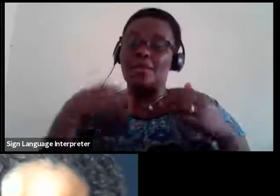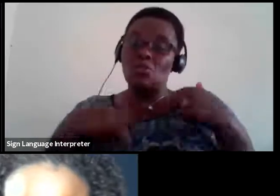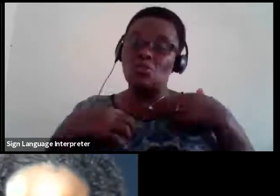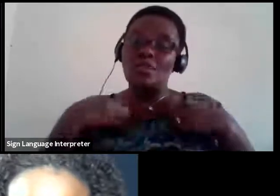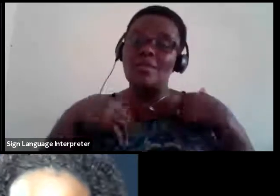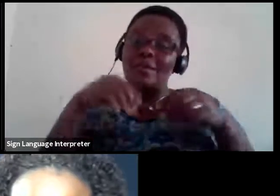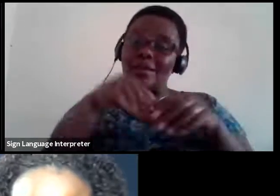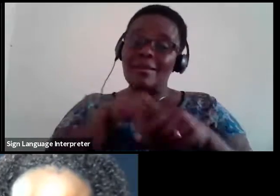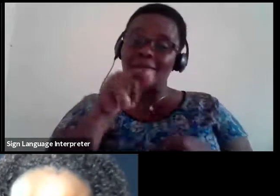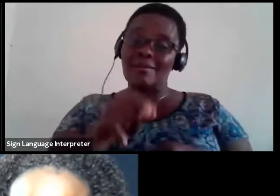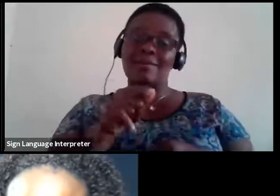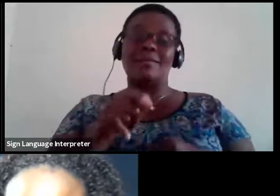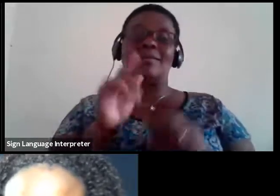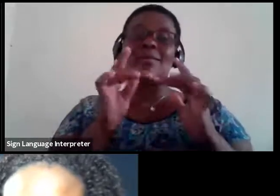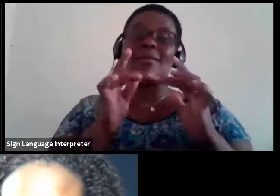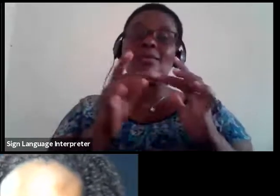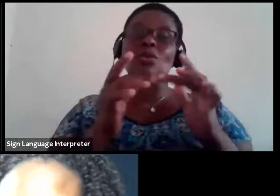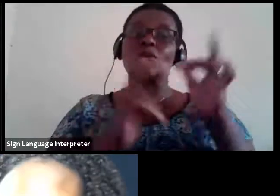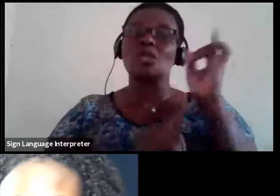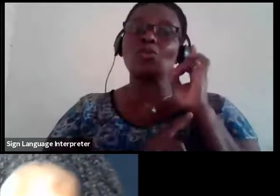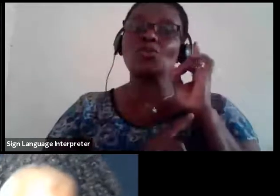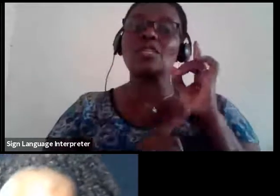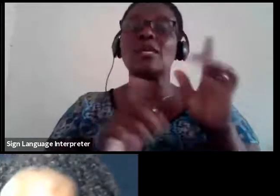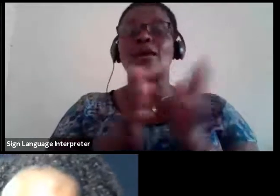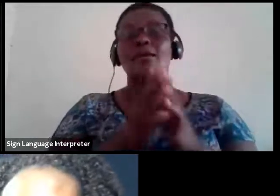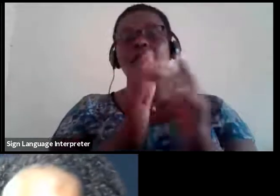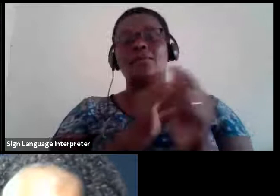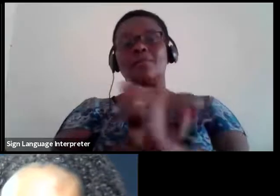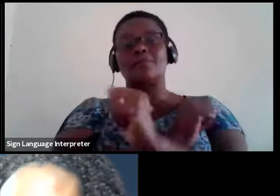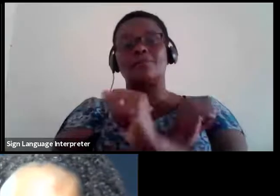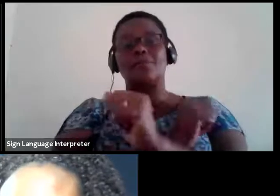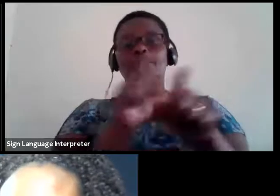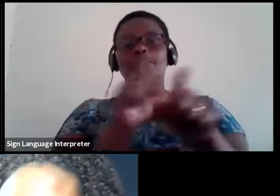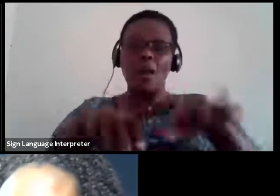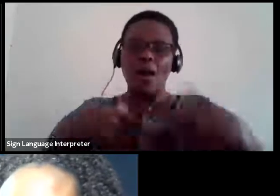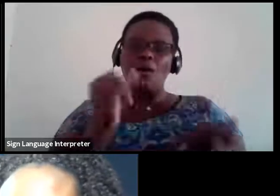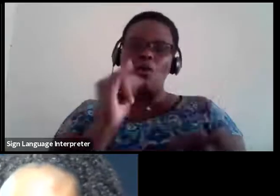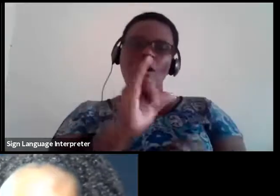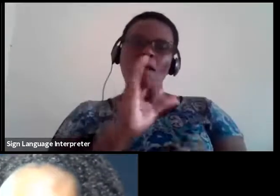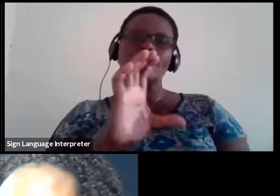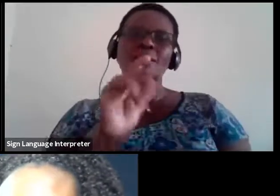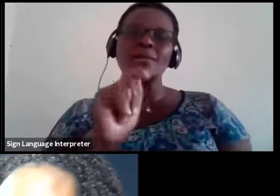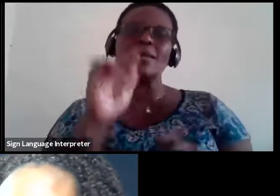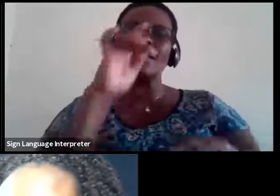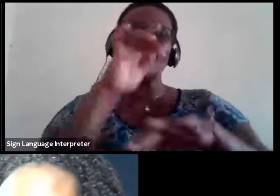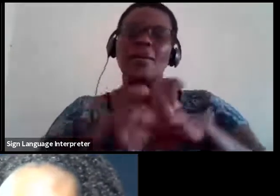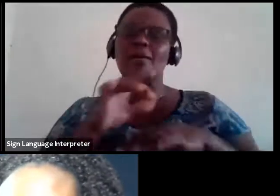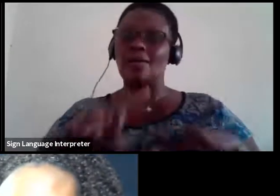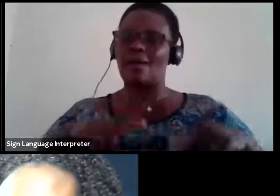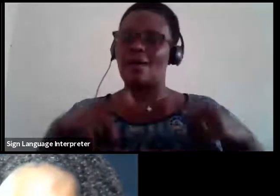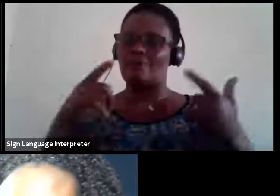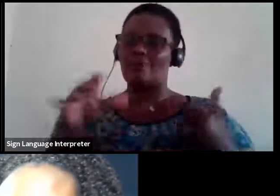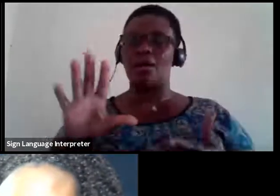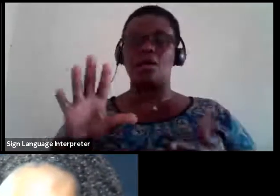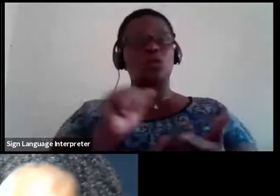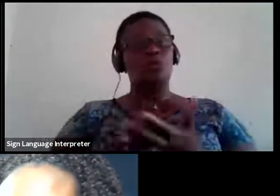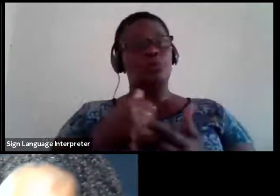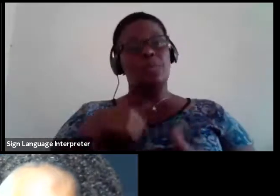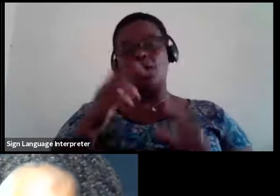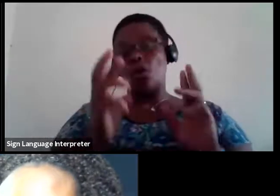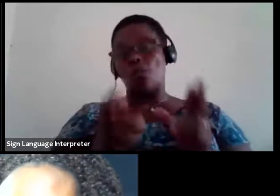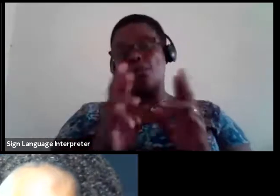in digital security and safety and how ICTs actually impact their lives at the end of the day. So for me, I'm very hopeful